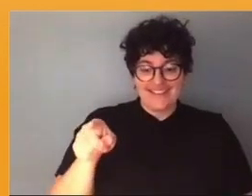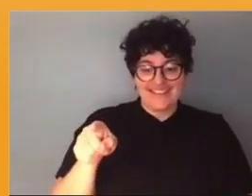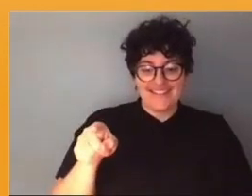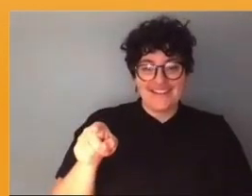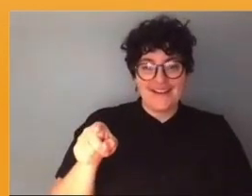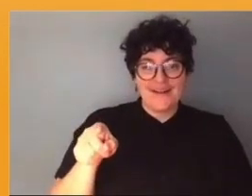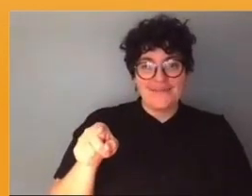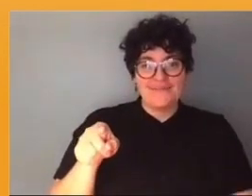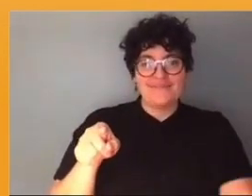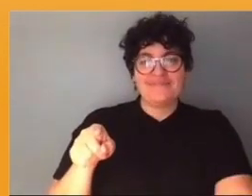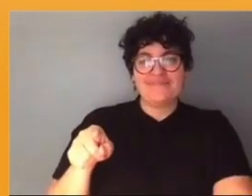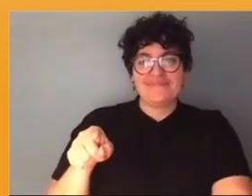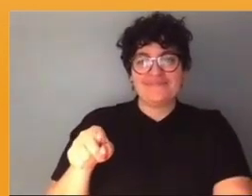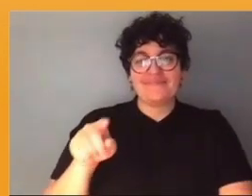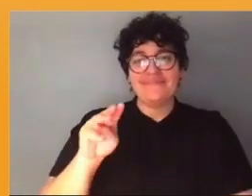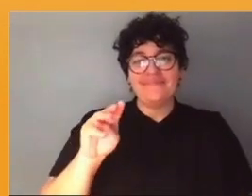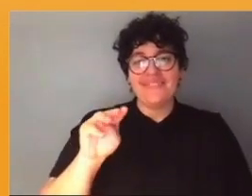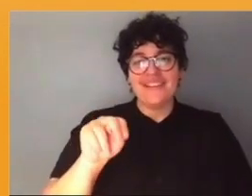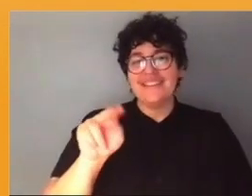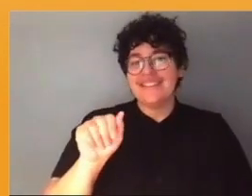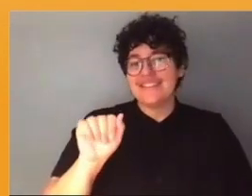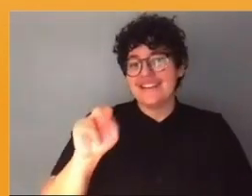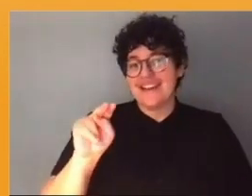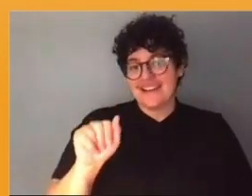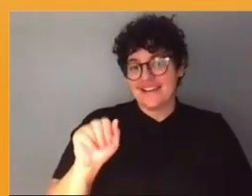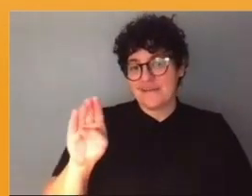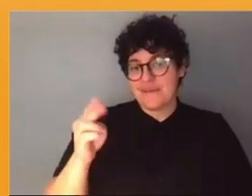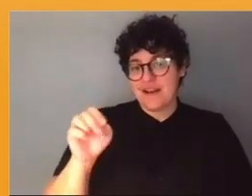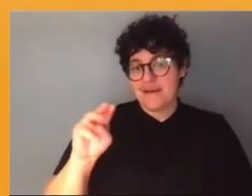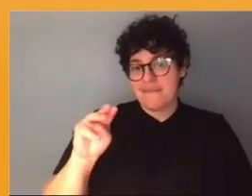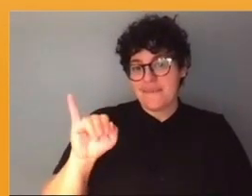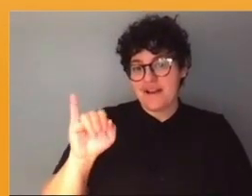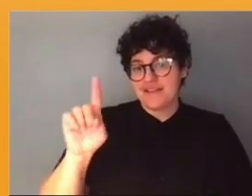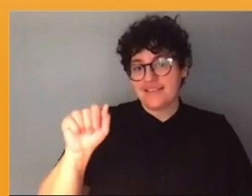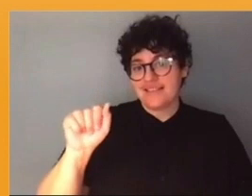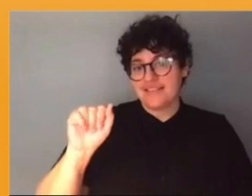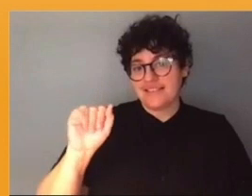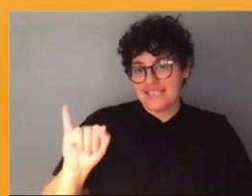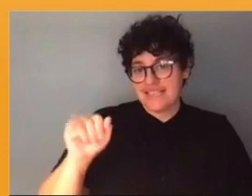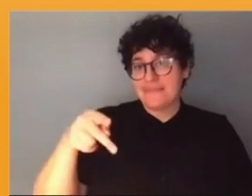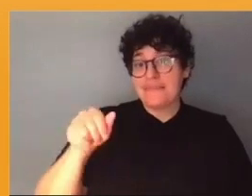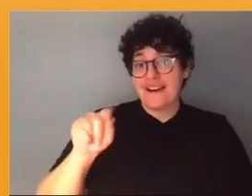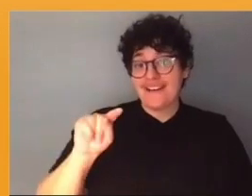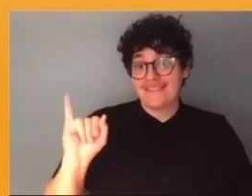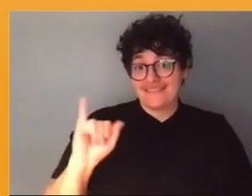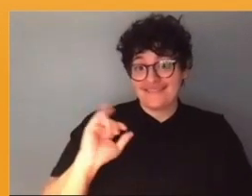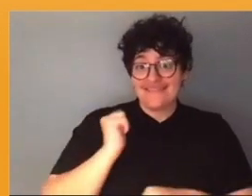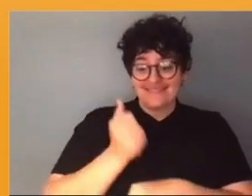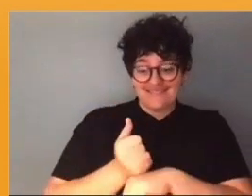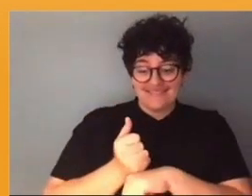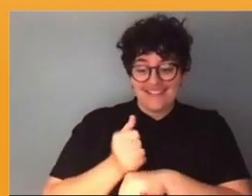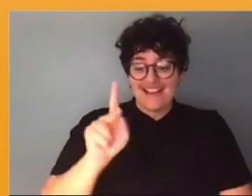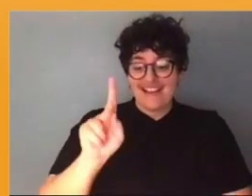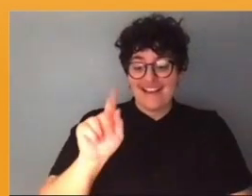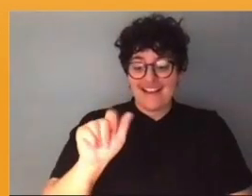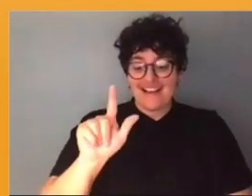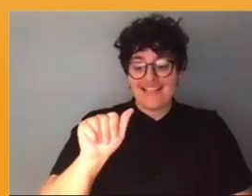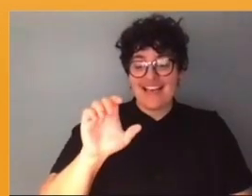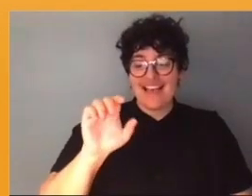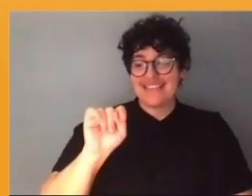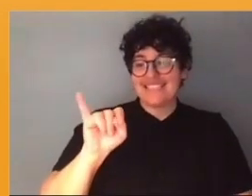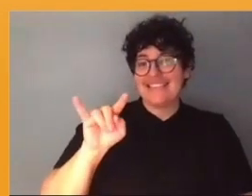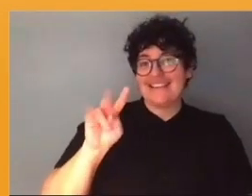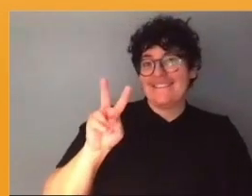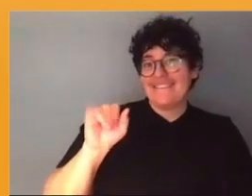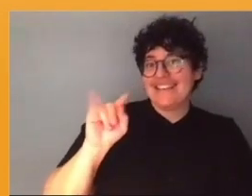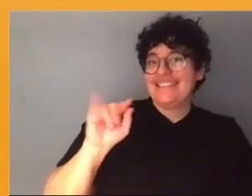the collectivity nonprofit. Thank you both so much for your time, for your commitment to Tucson, to the festival,